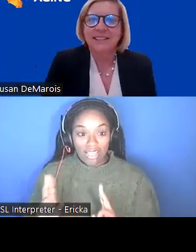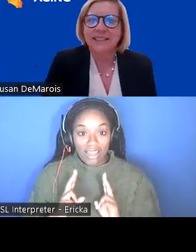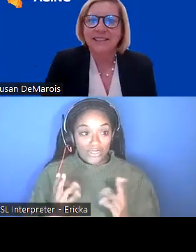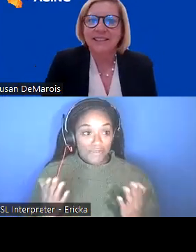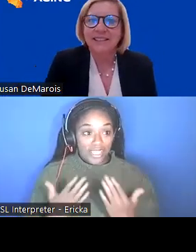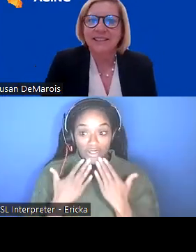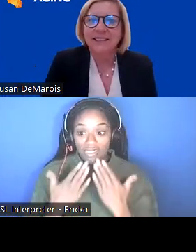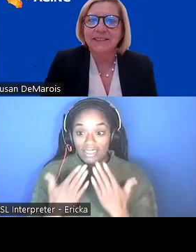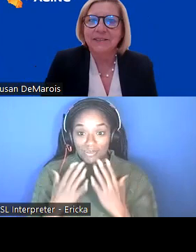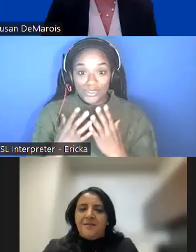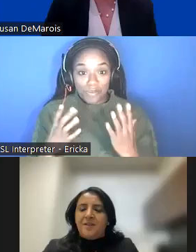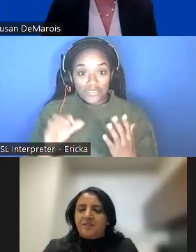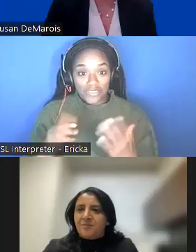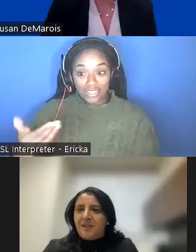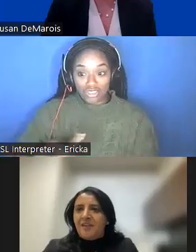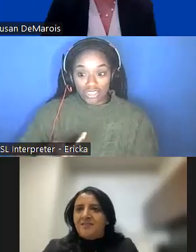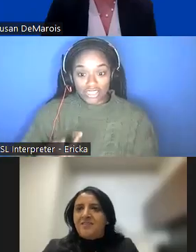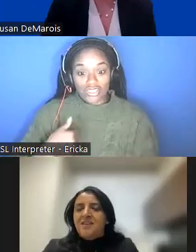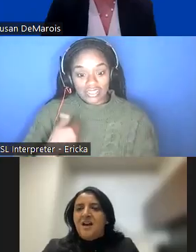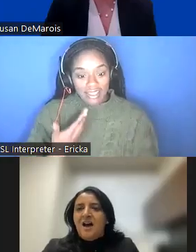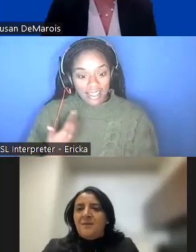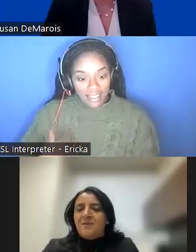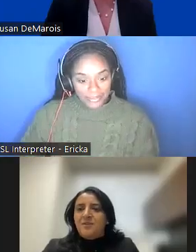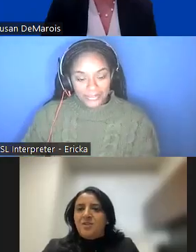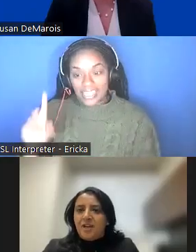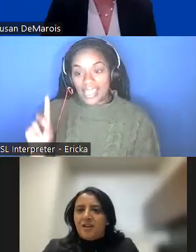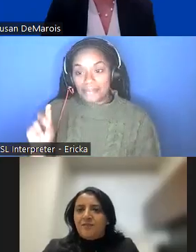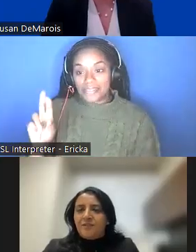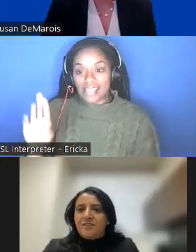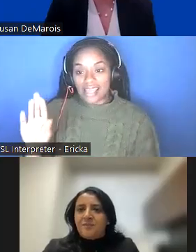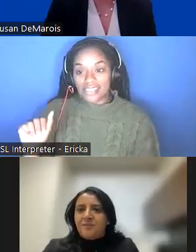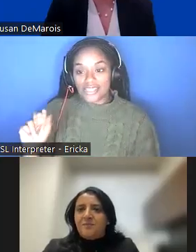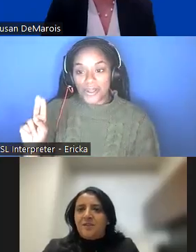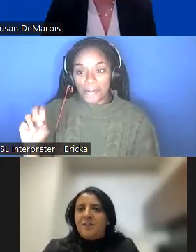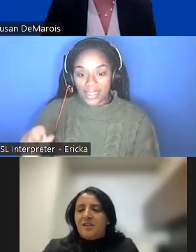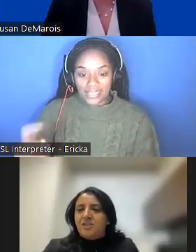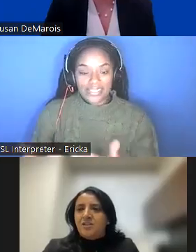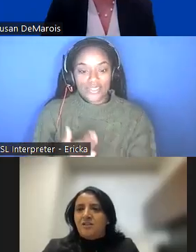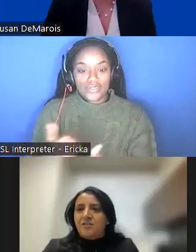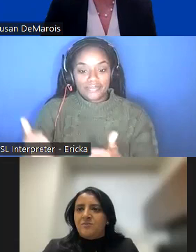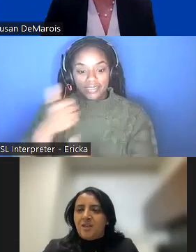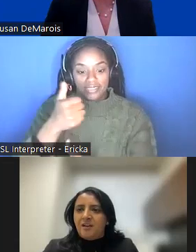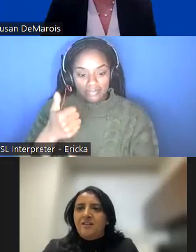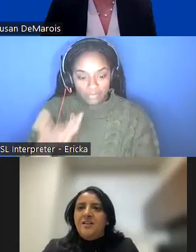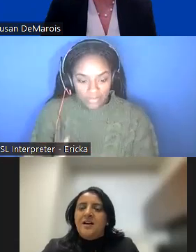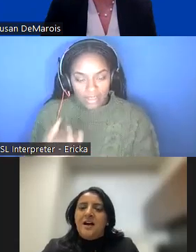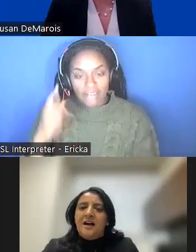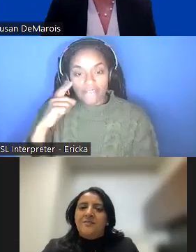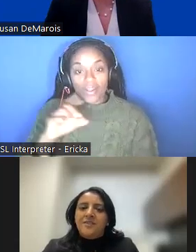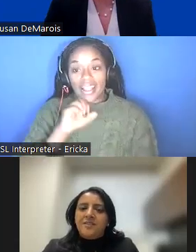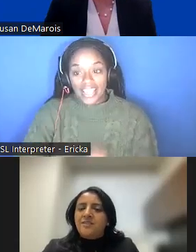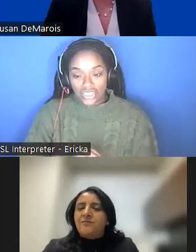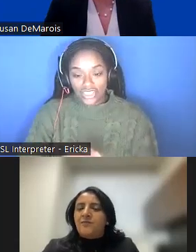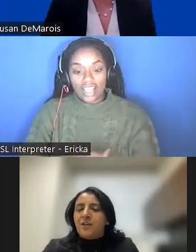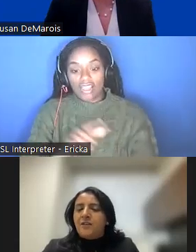for that introduction. I am Dr. Bains, the new chair for the Assembly Committee on Aging and Long-Term Care.